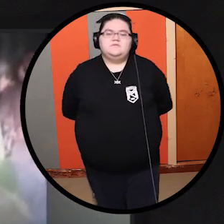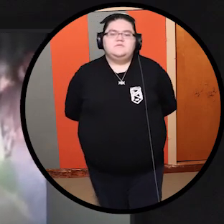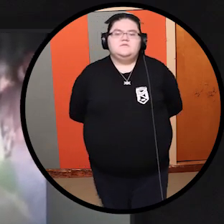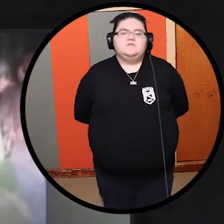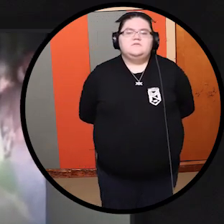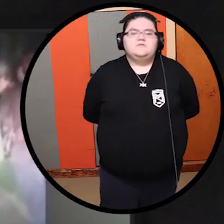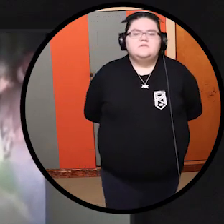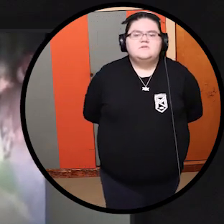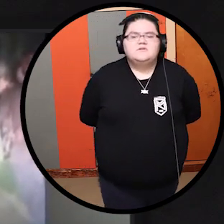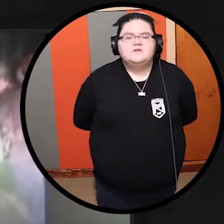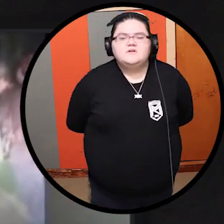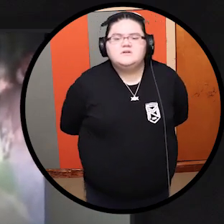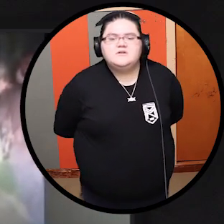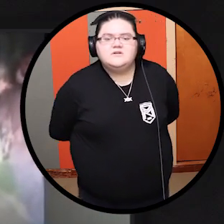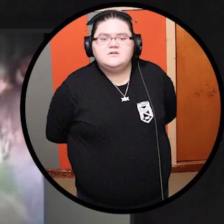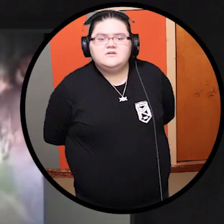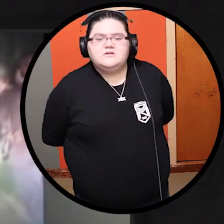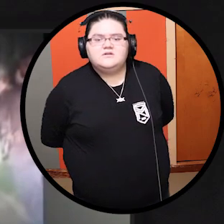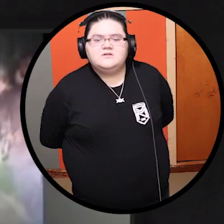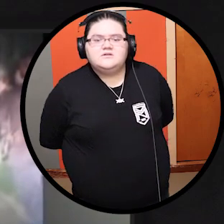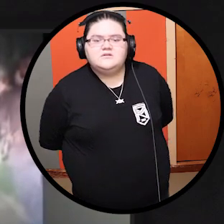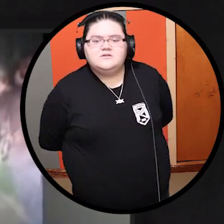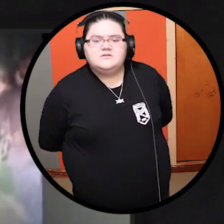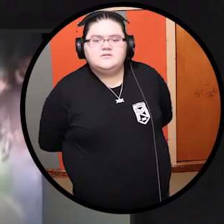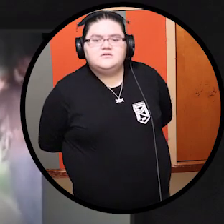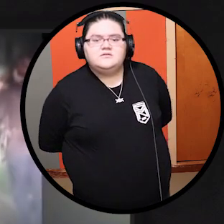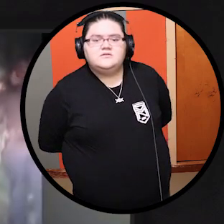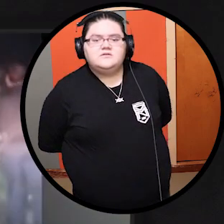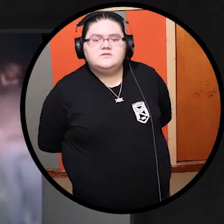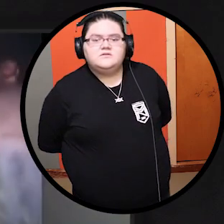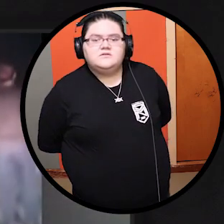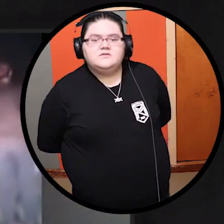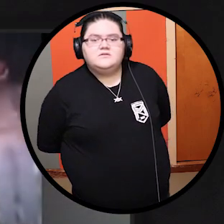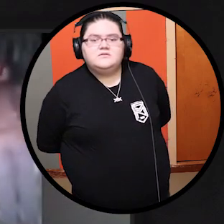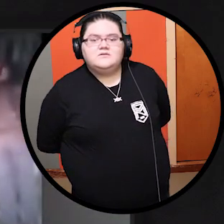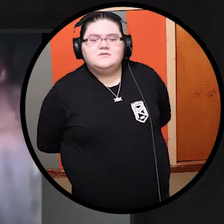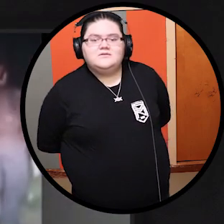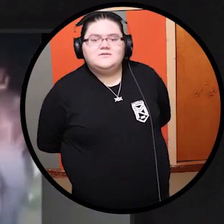by a terrifying scream them running.